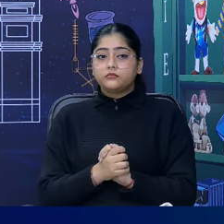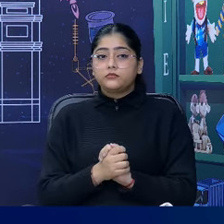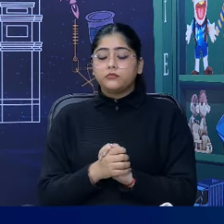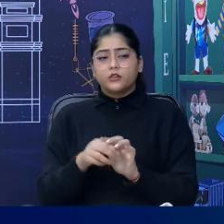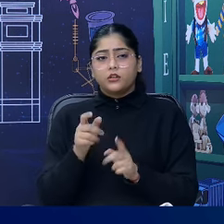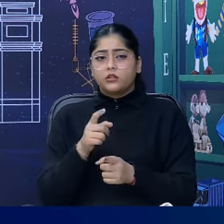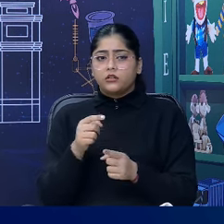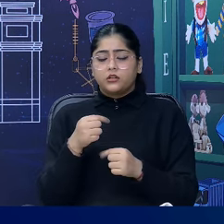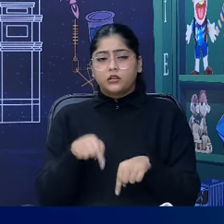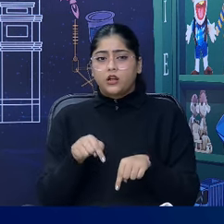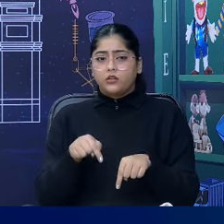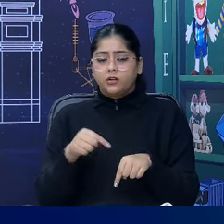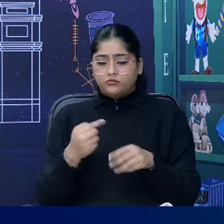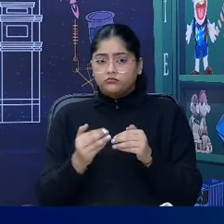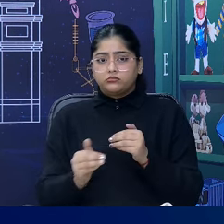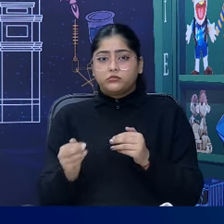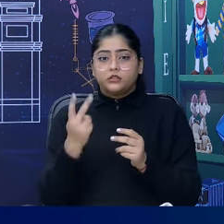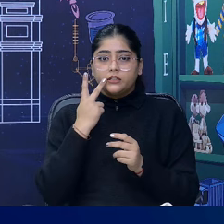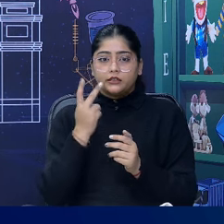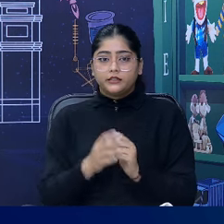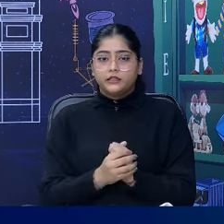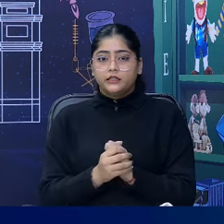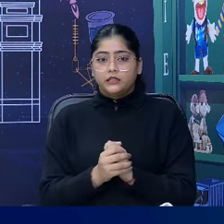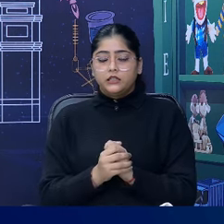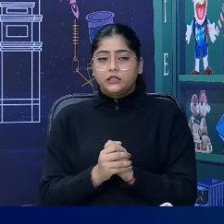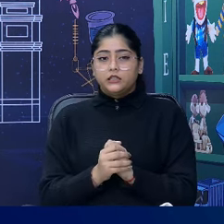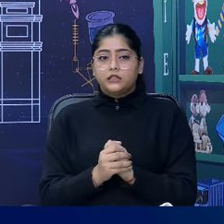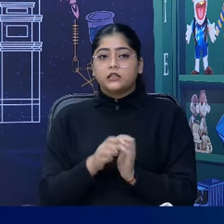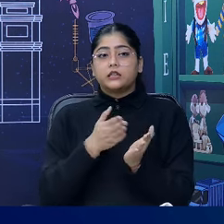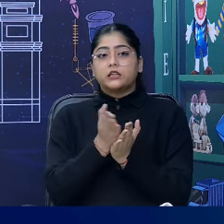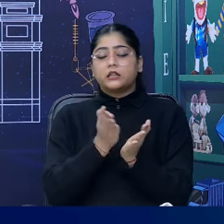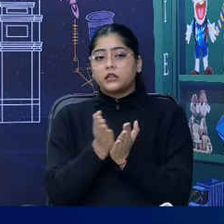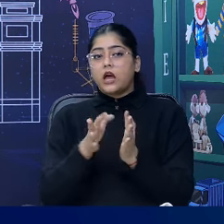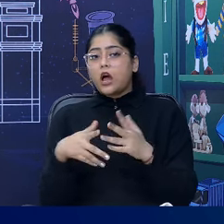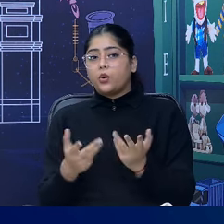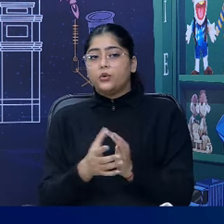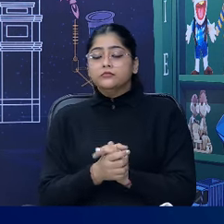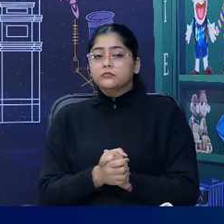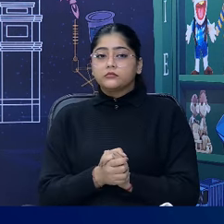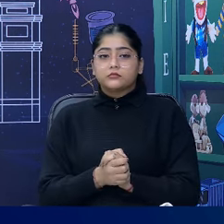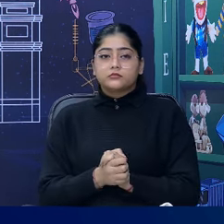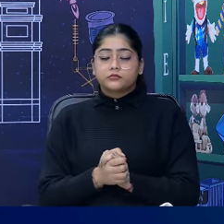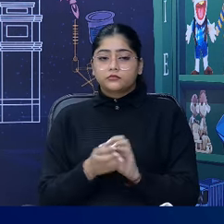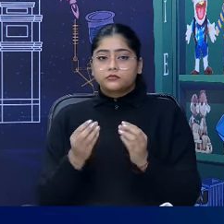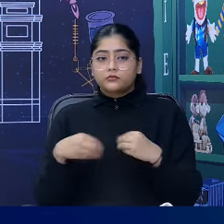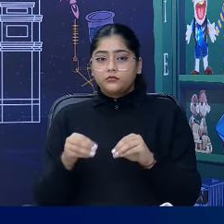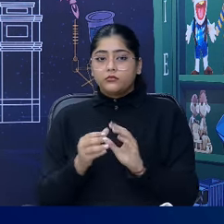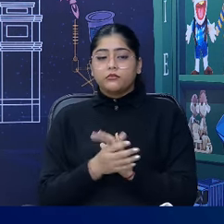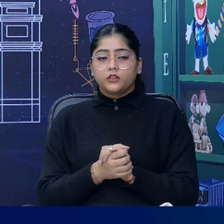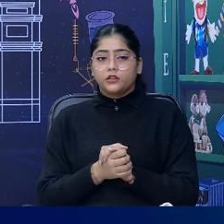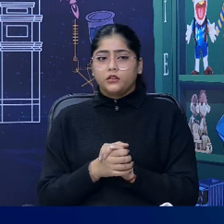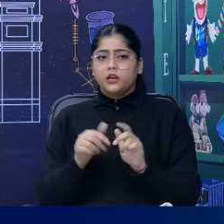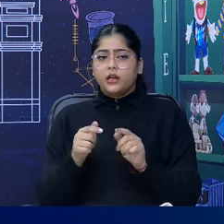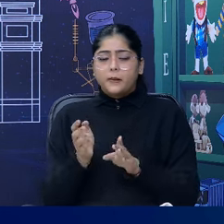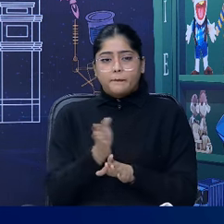can just move further about the types of sets. Our next topic is, before I move towards